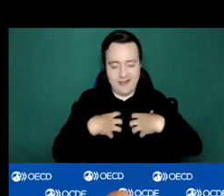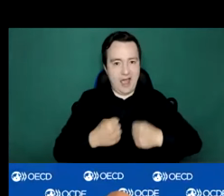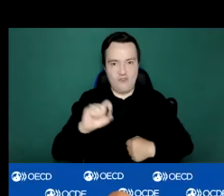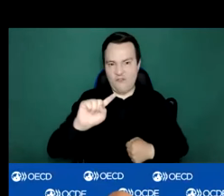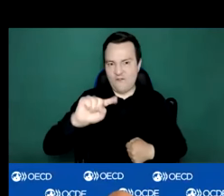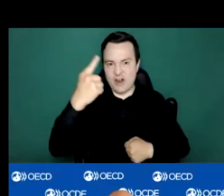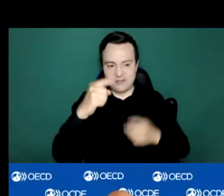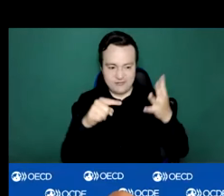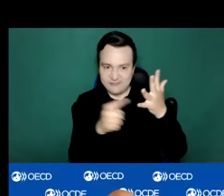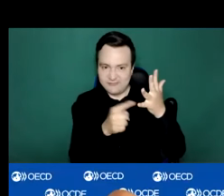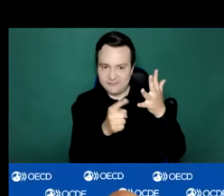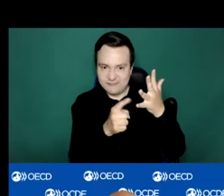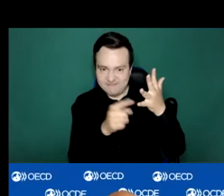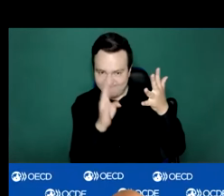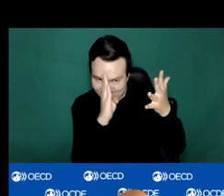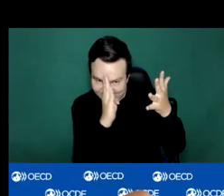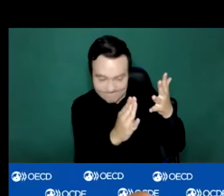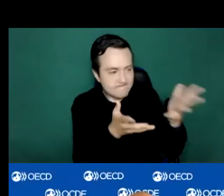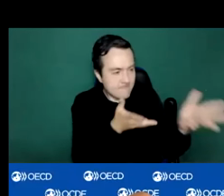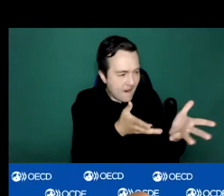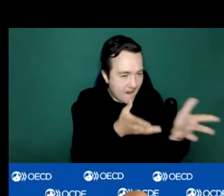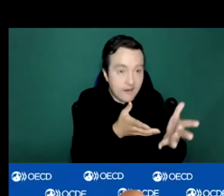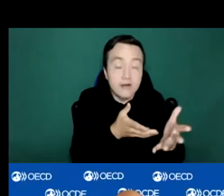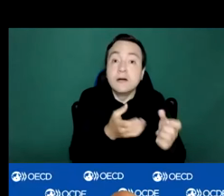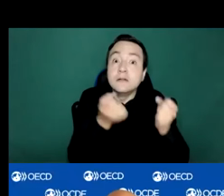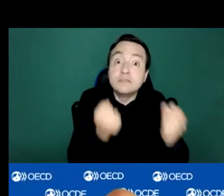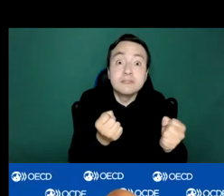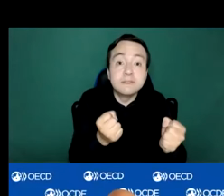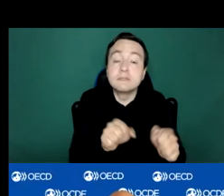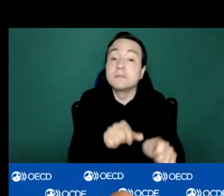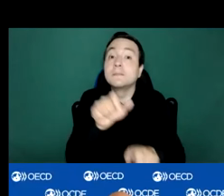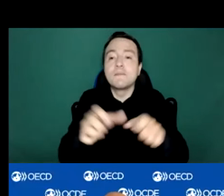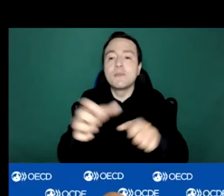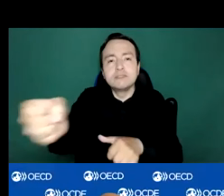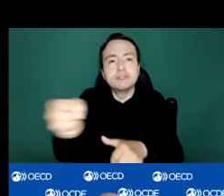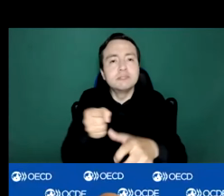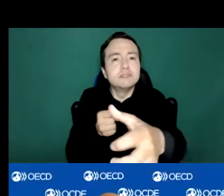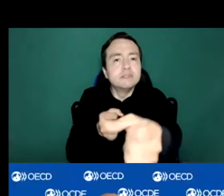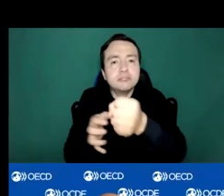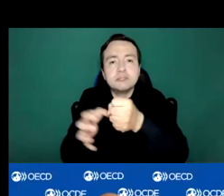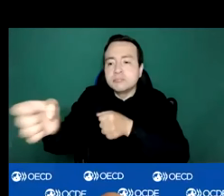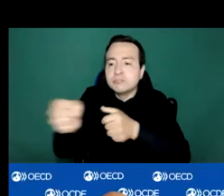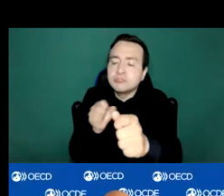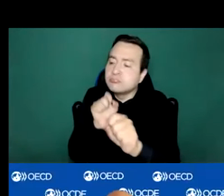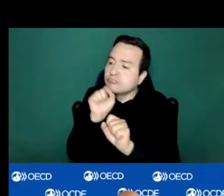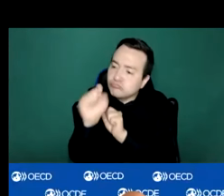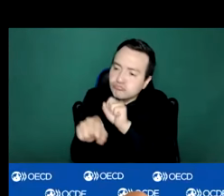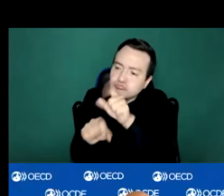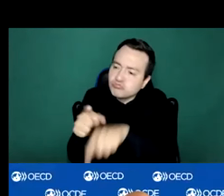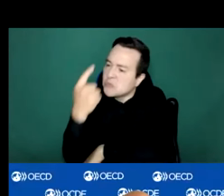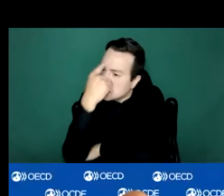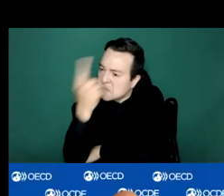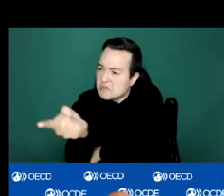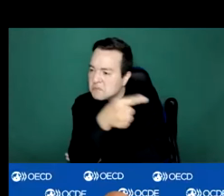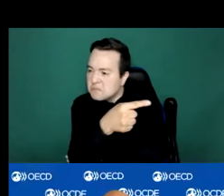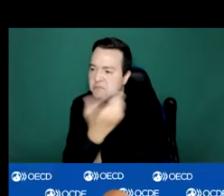the people about the last time when they needed, whether they could get a primary care appointment in the same or next